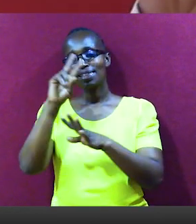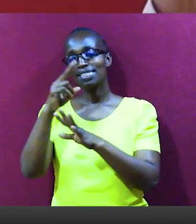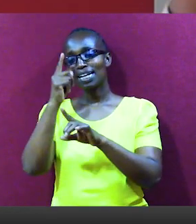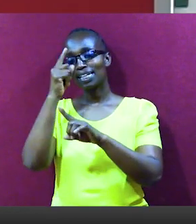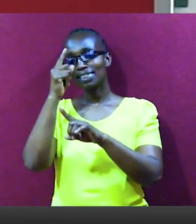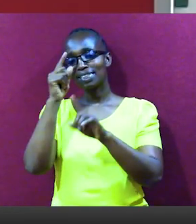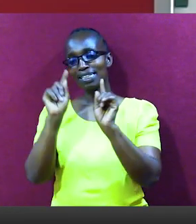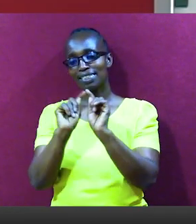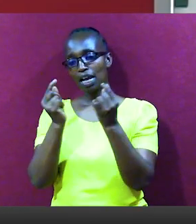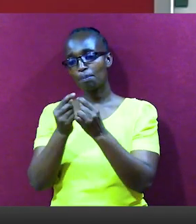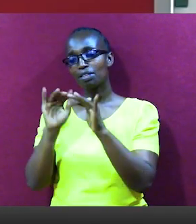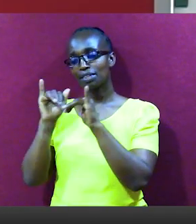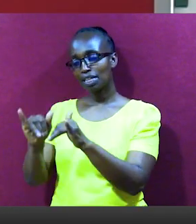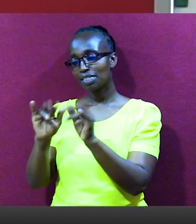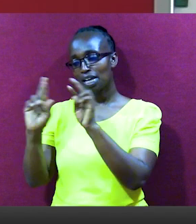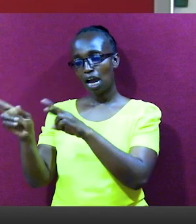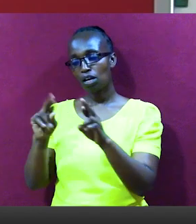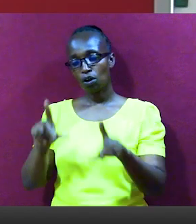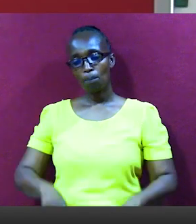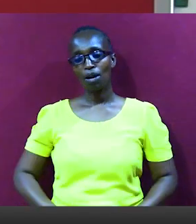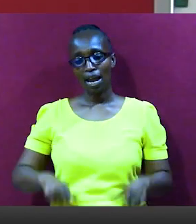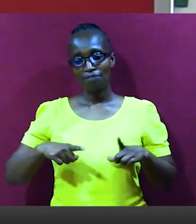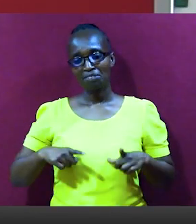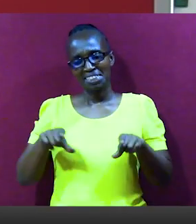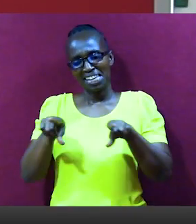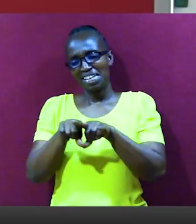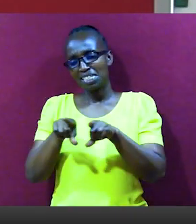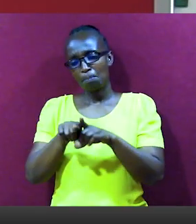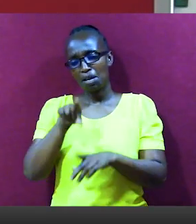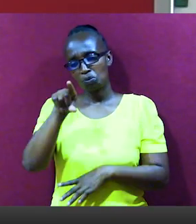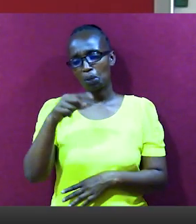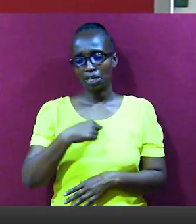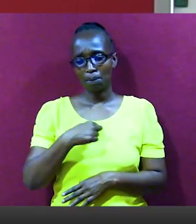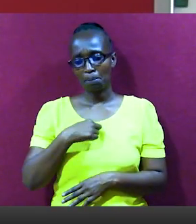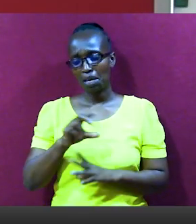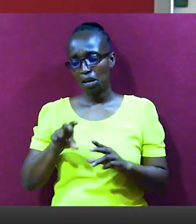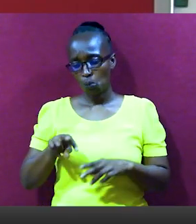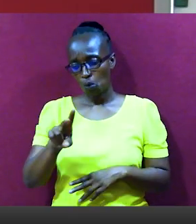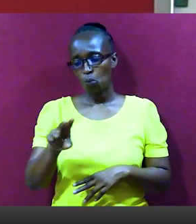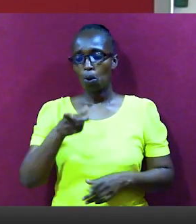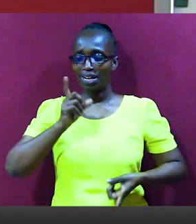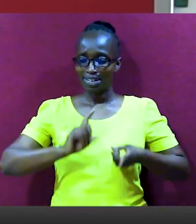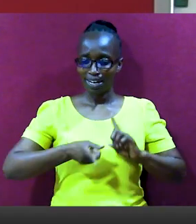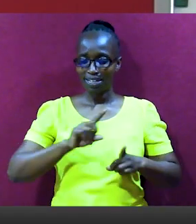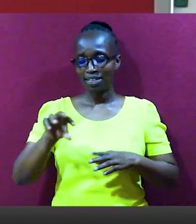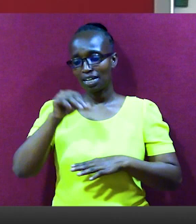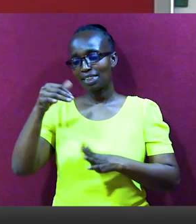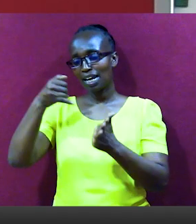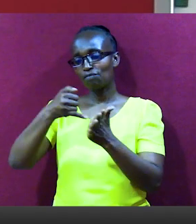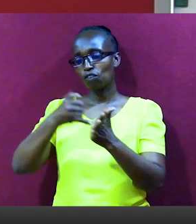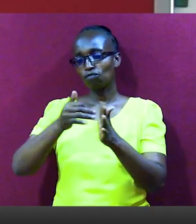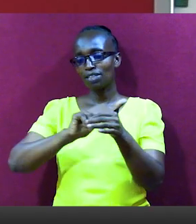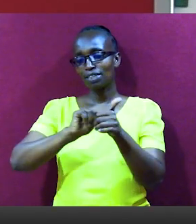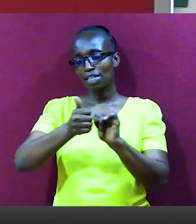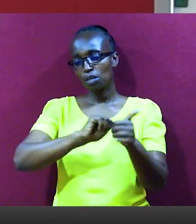who have the first type and the fourth type of osteogenesis imperfecta will live a normal life. They'll be like you and me.